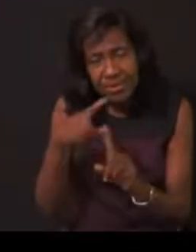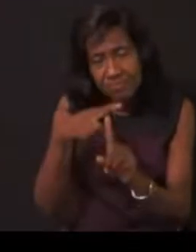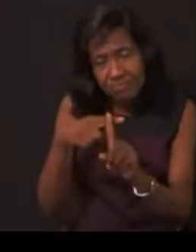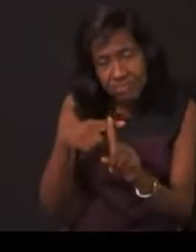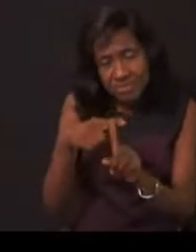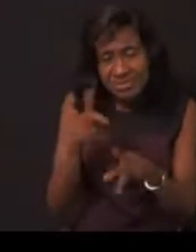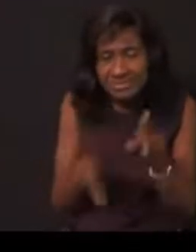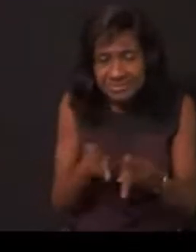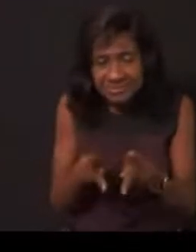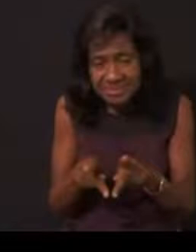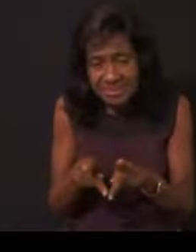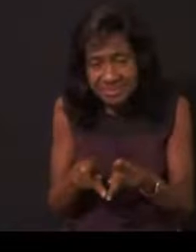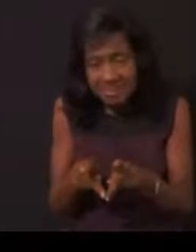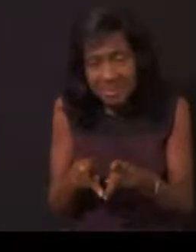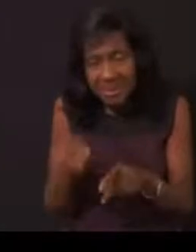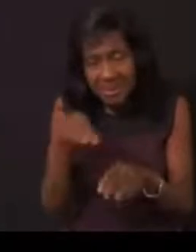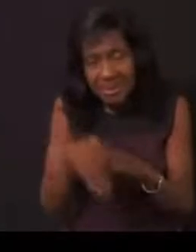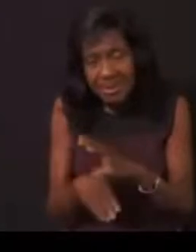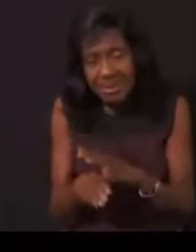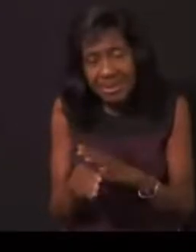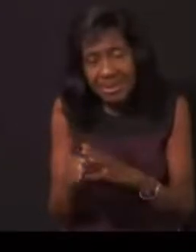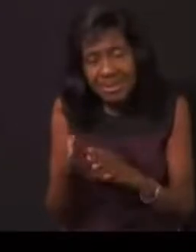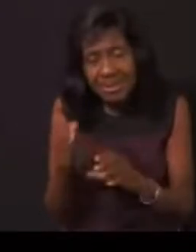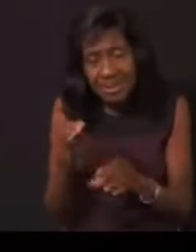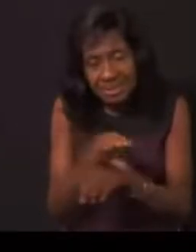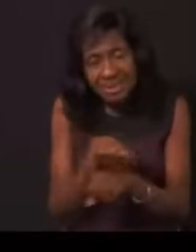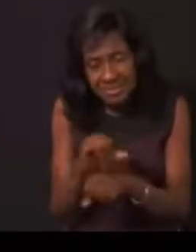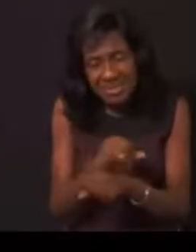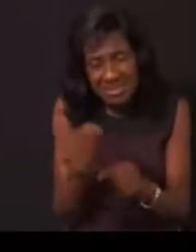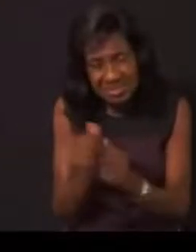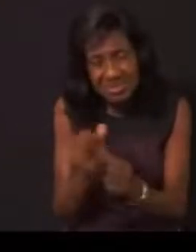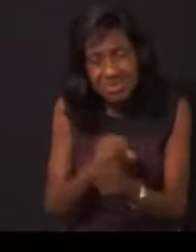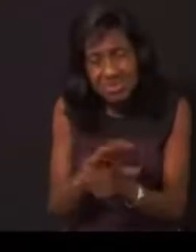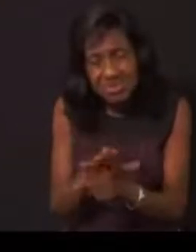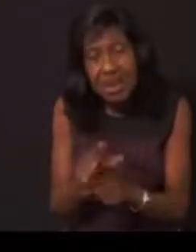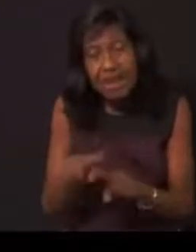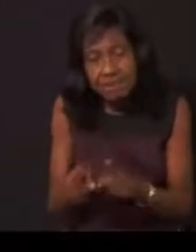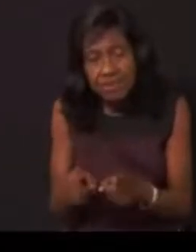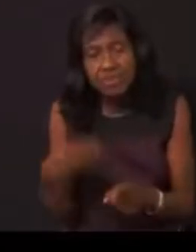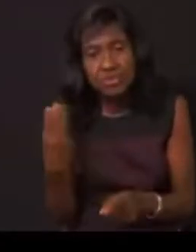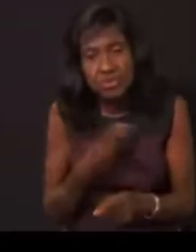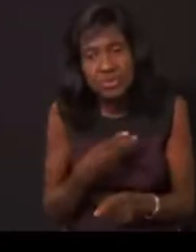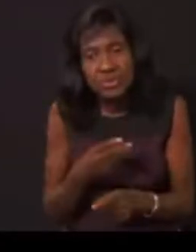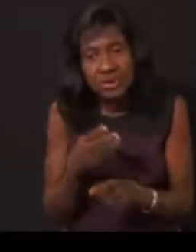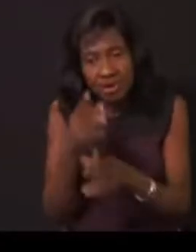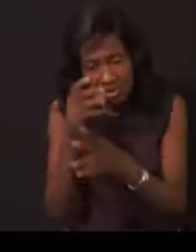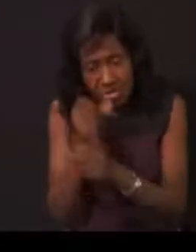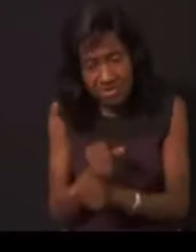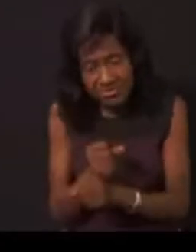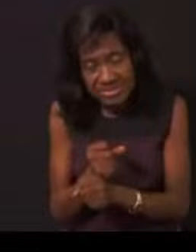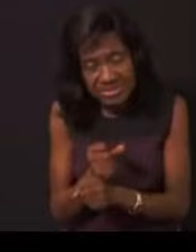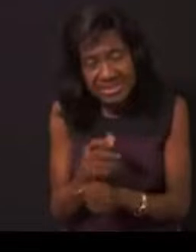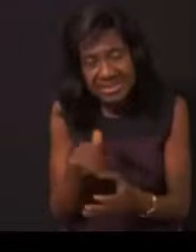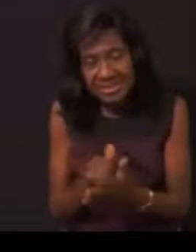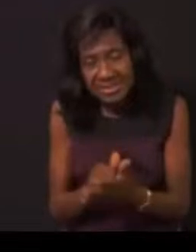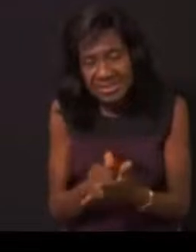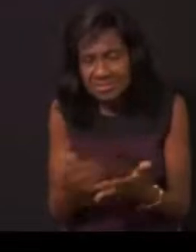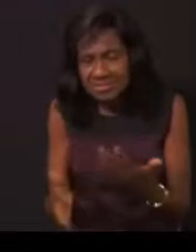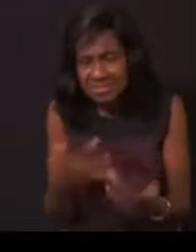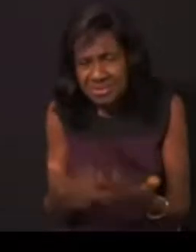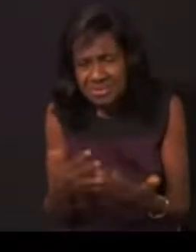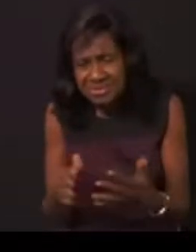people infected. But I think it can give us confidence that even if there are significant numbers